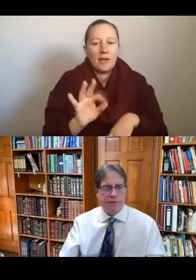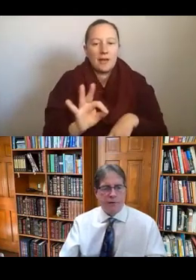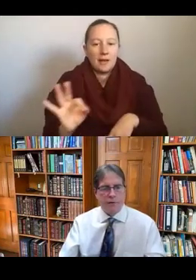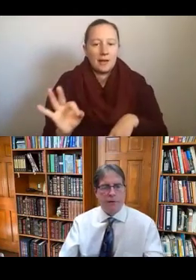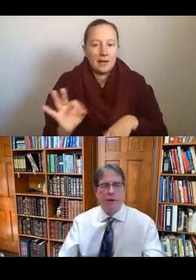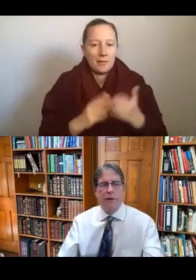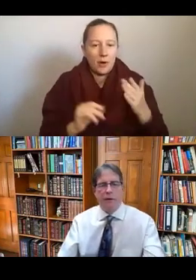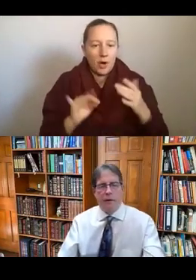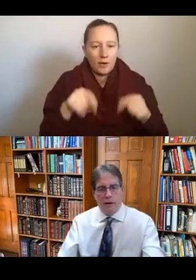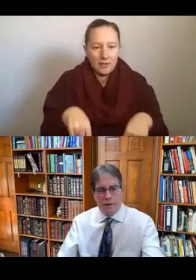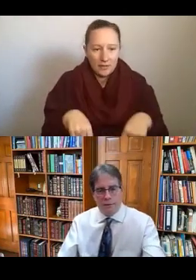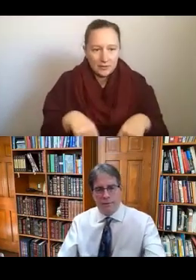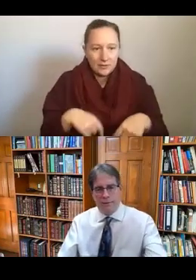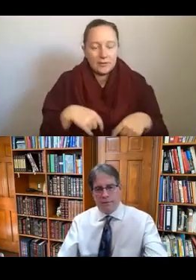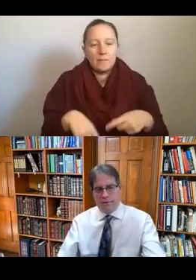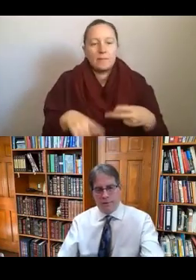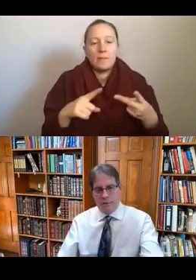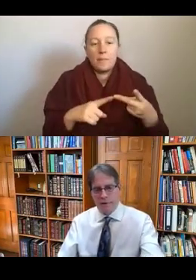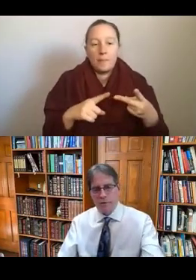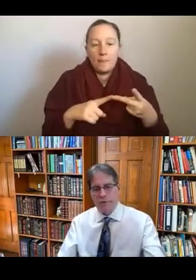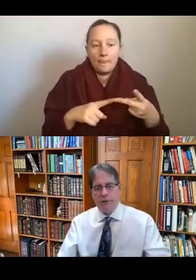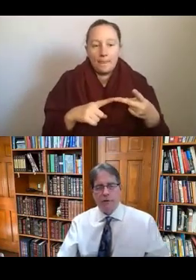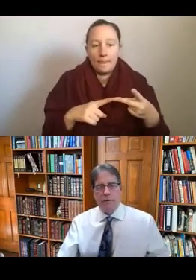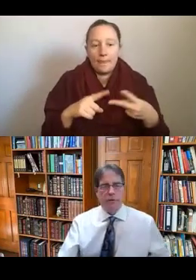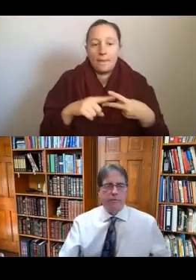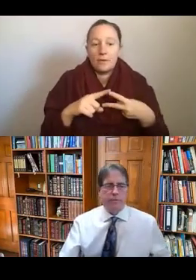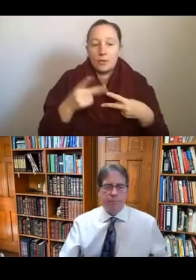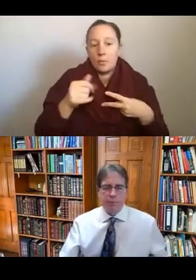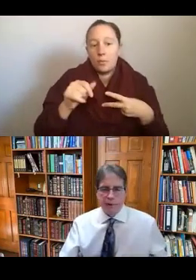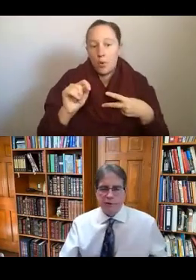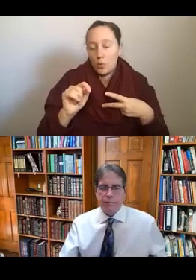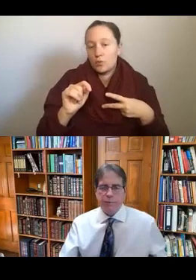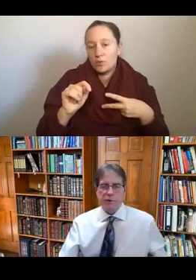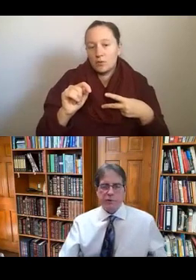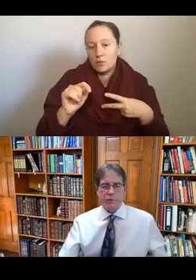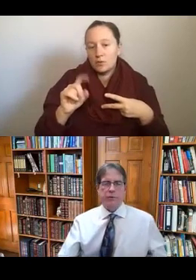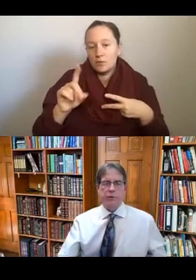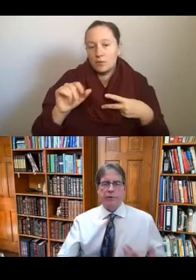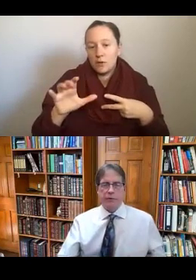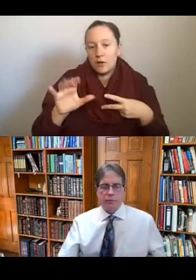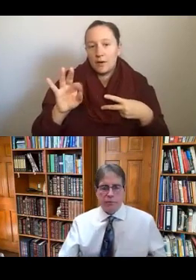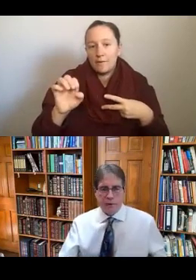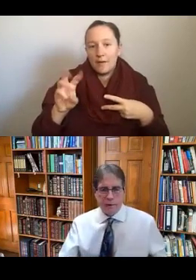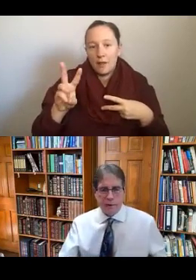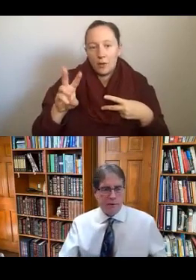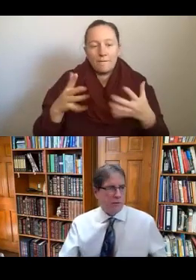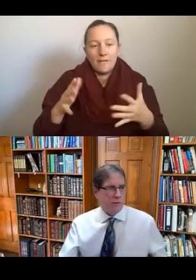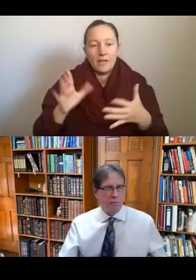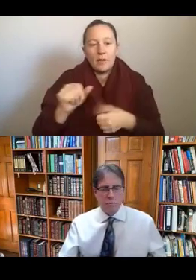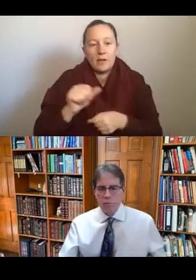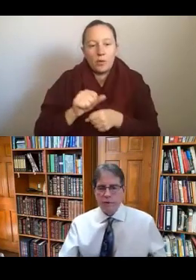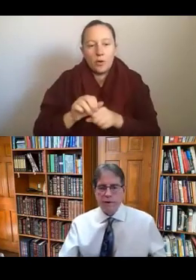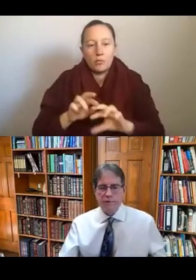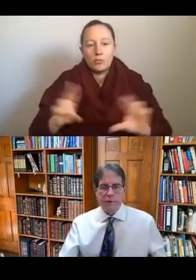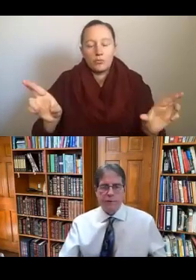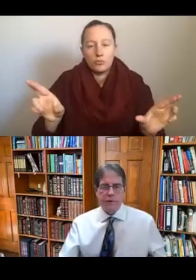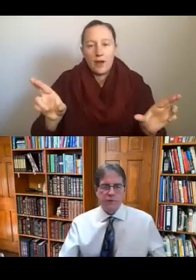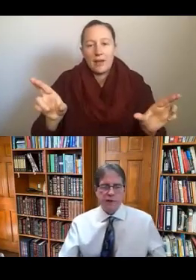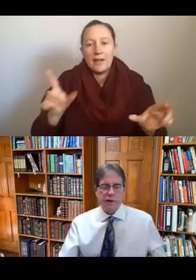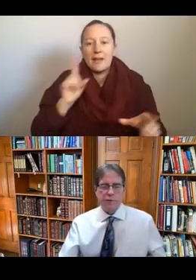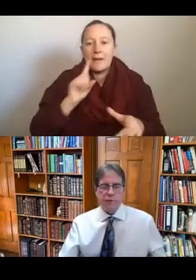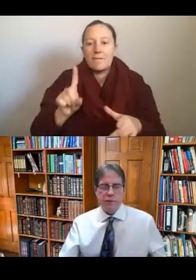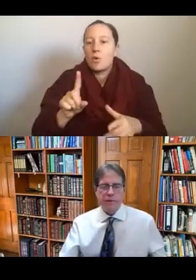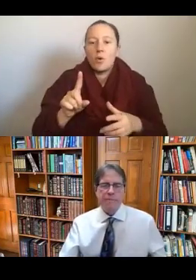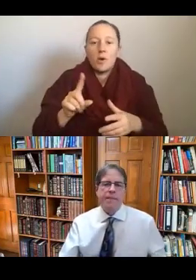And after the postdoctoral fellow completes their postdoctoral work, they're ready to move on from their